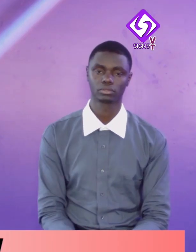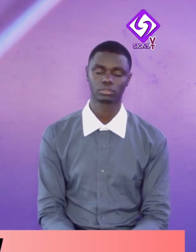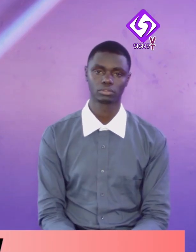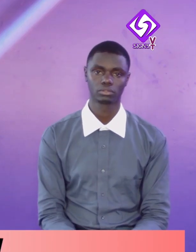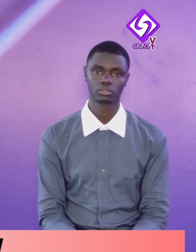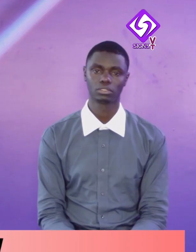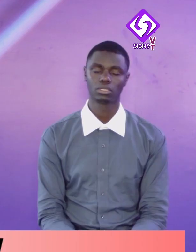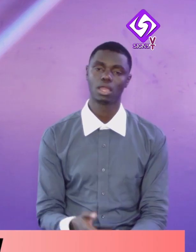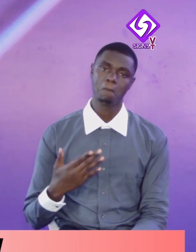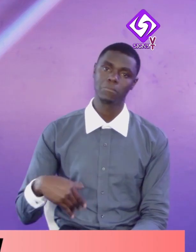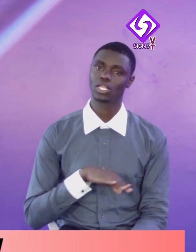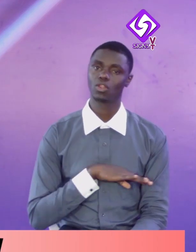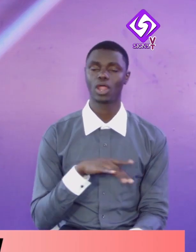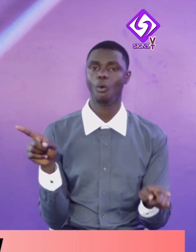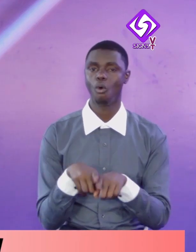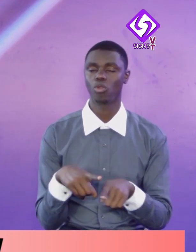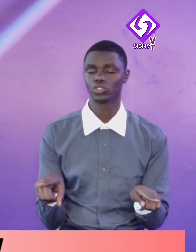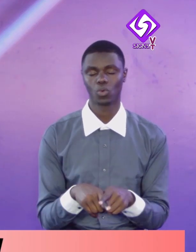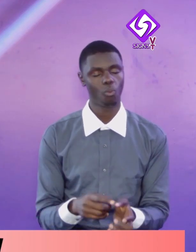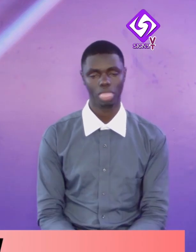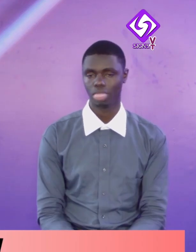Wow, Barcelona is also